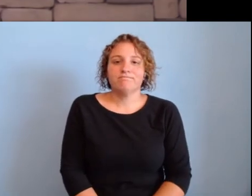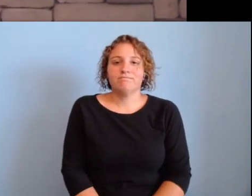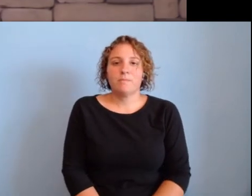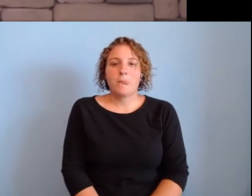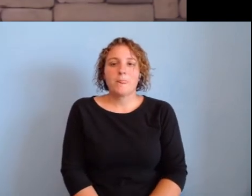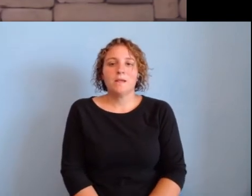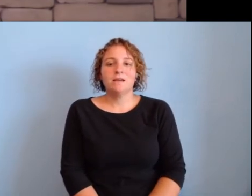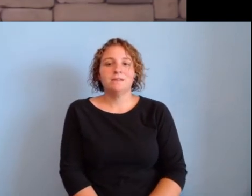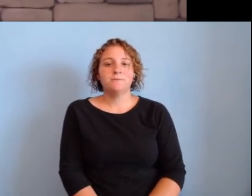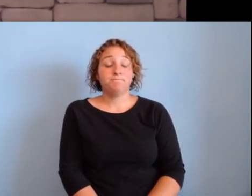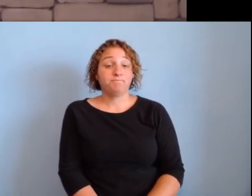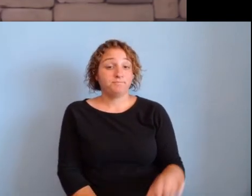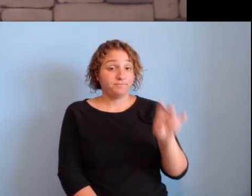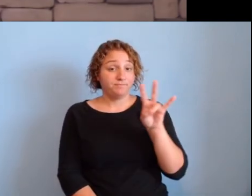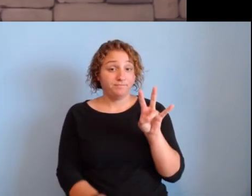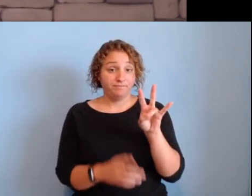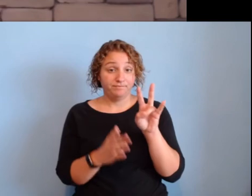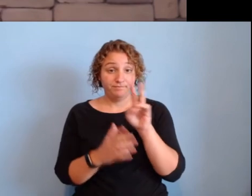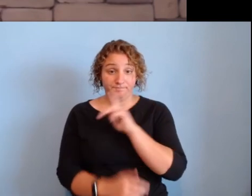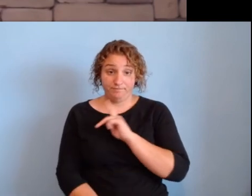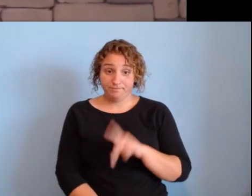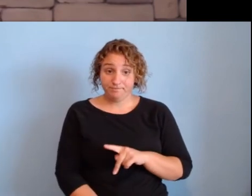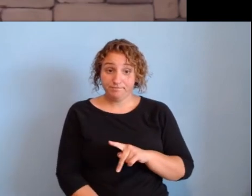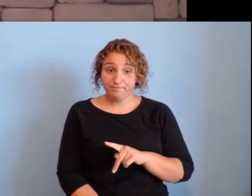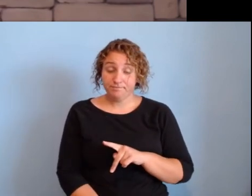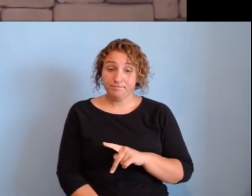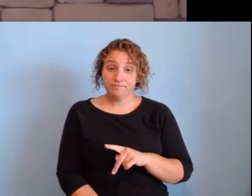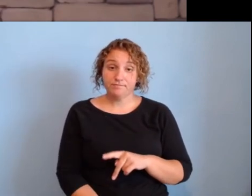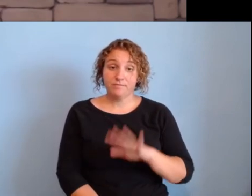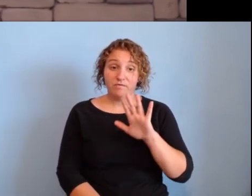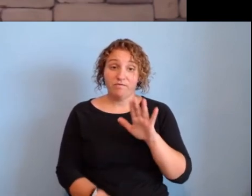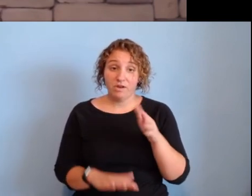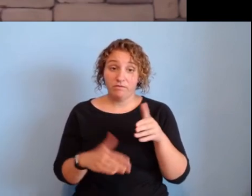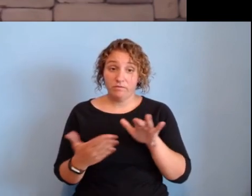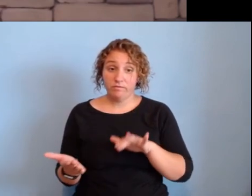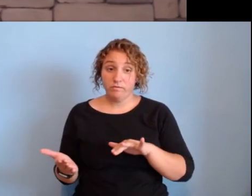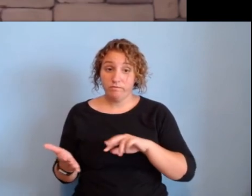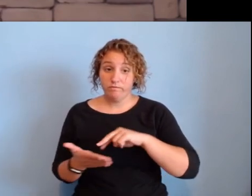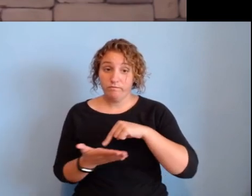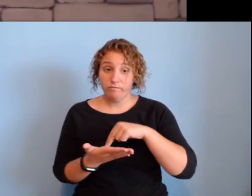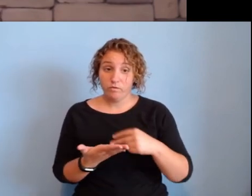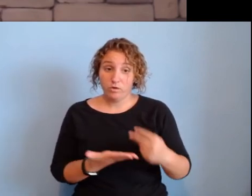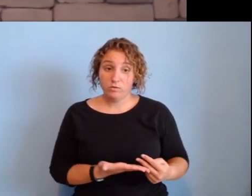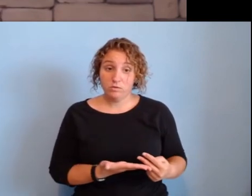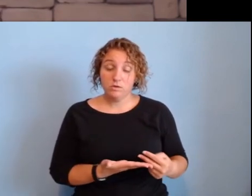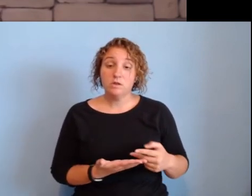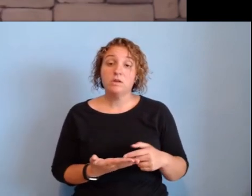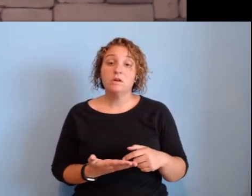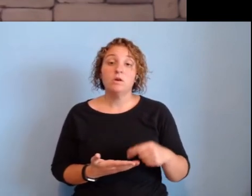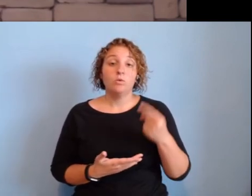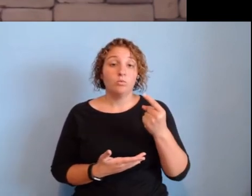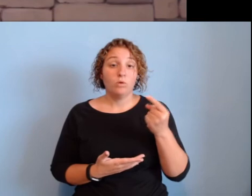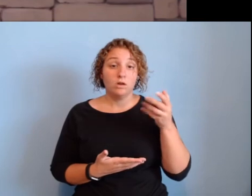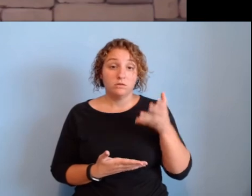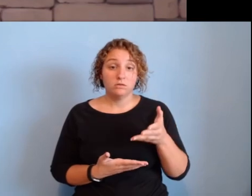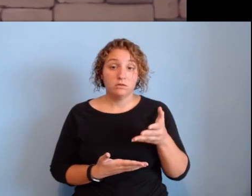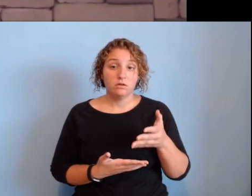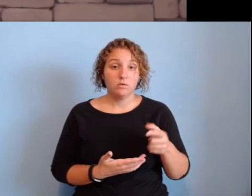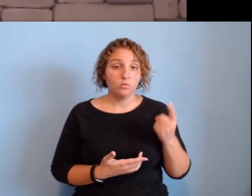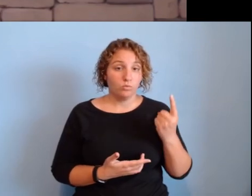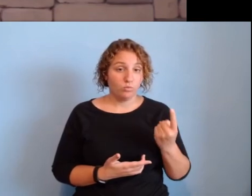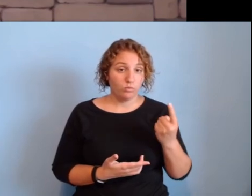There are seven kings. Five are fallen. One is. The other is